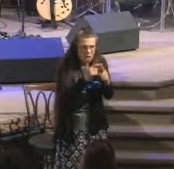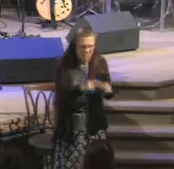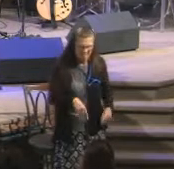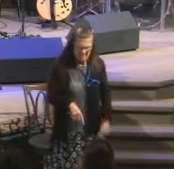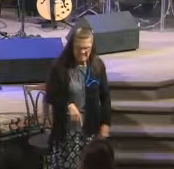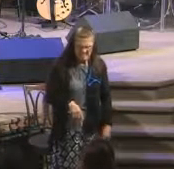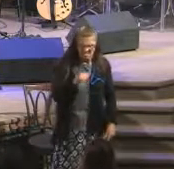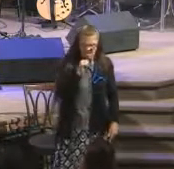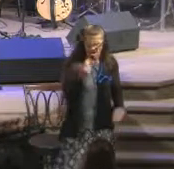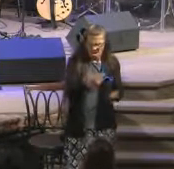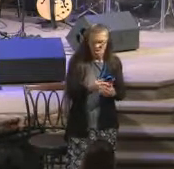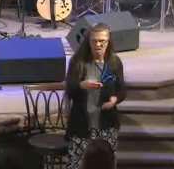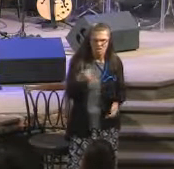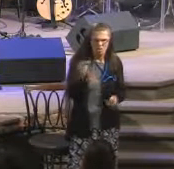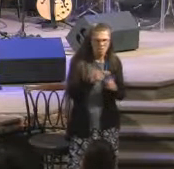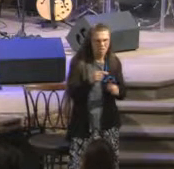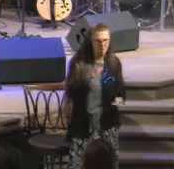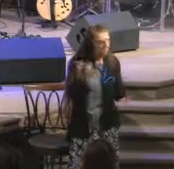word right here.